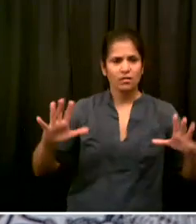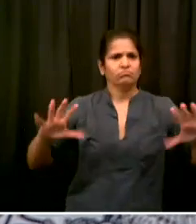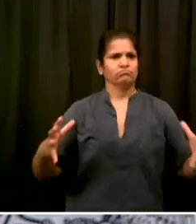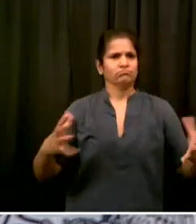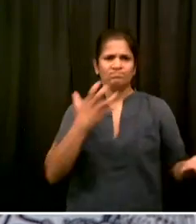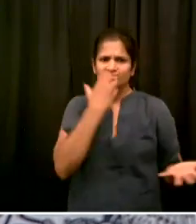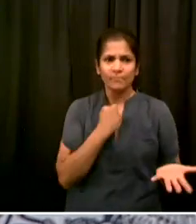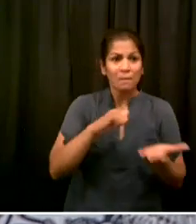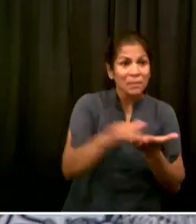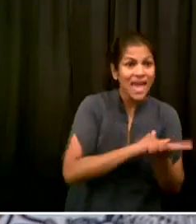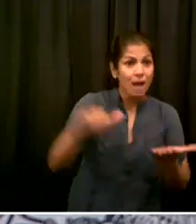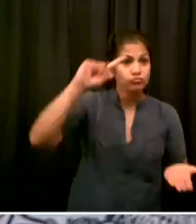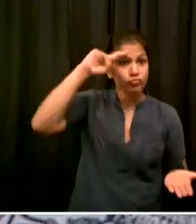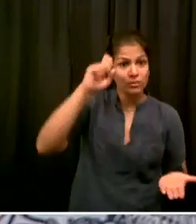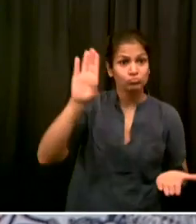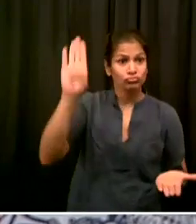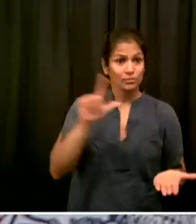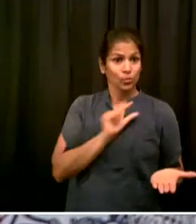Now,